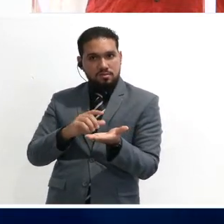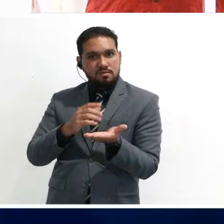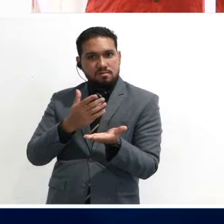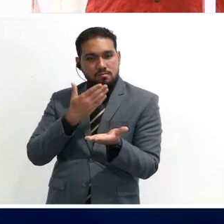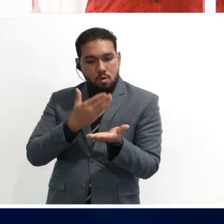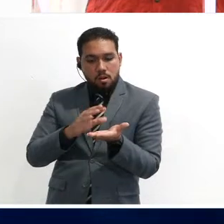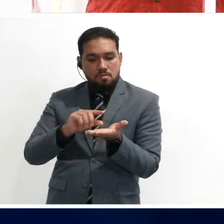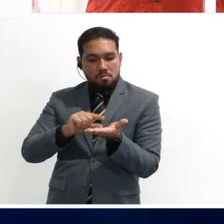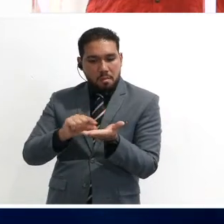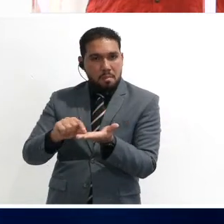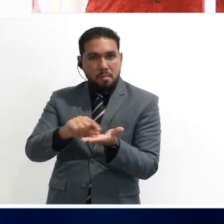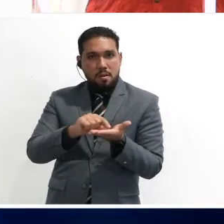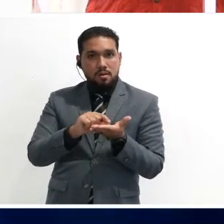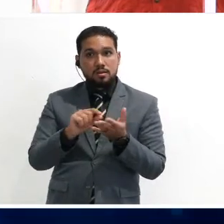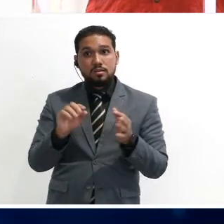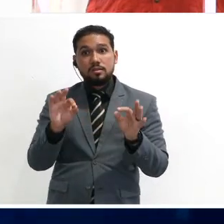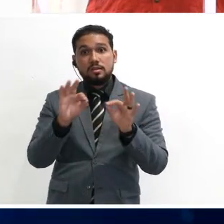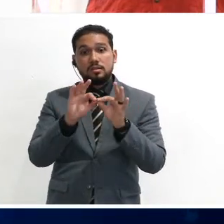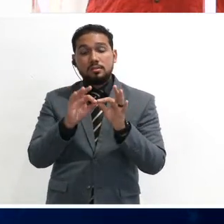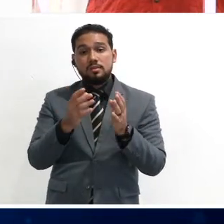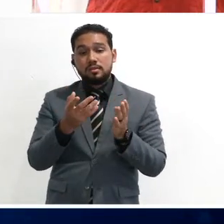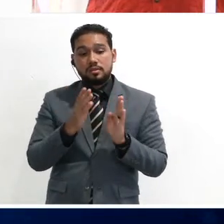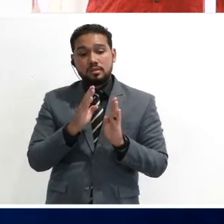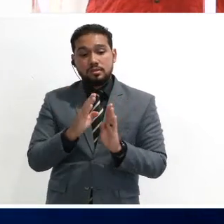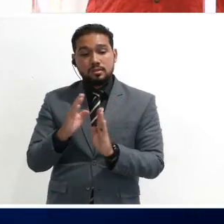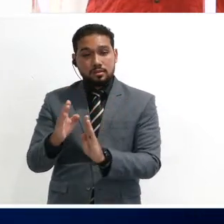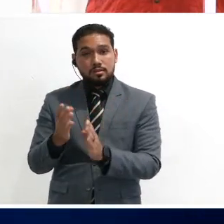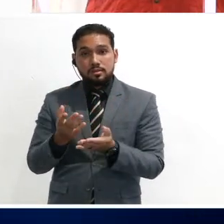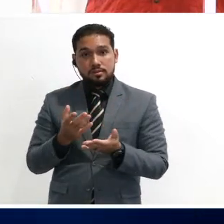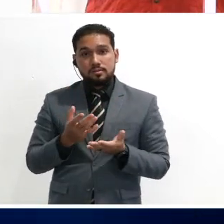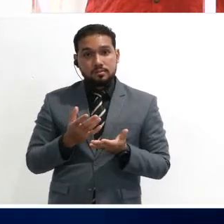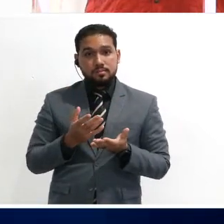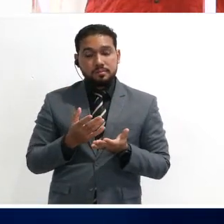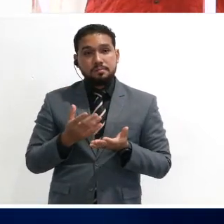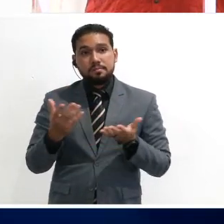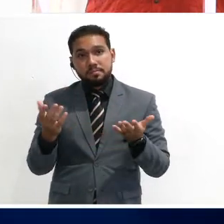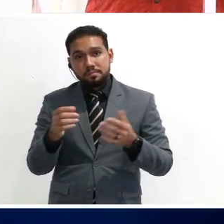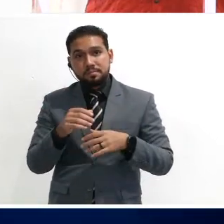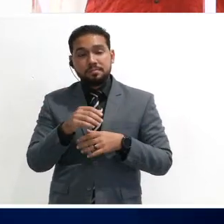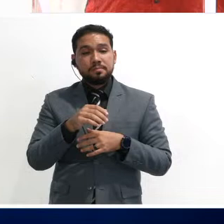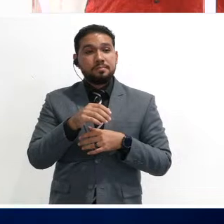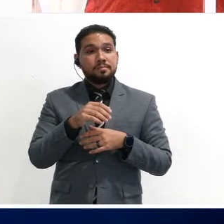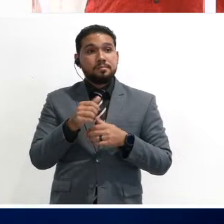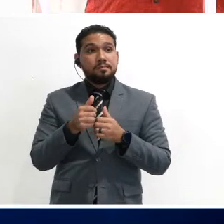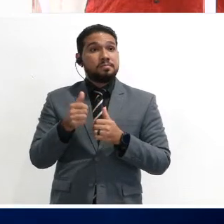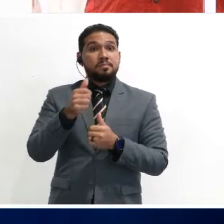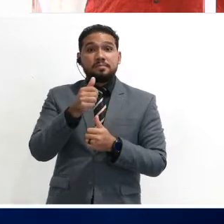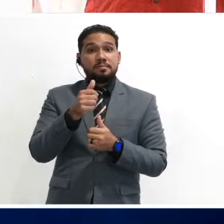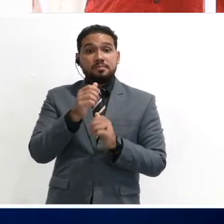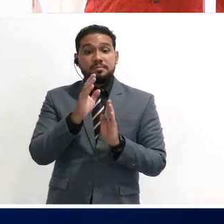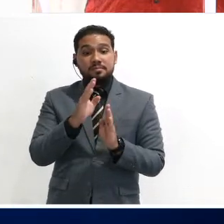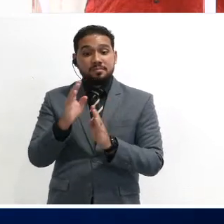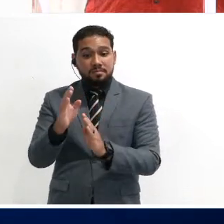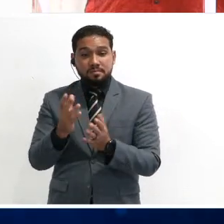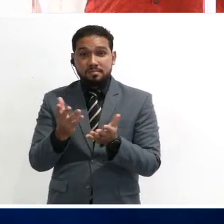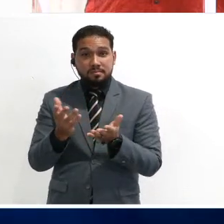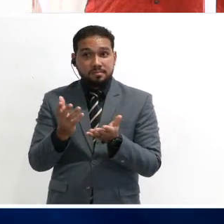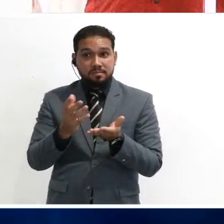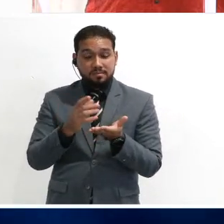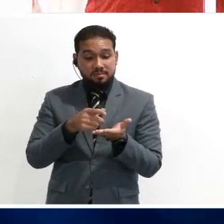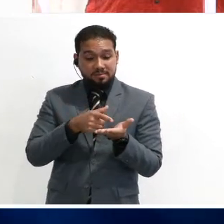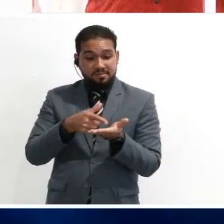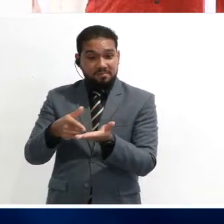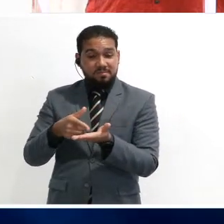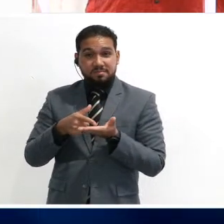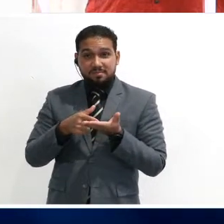And those cracks will start at a region of high stress, and then they propagate across the solder joint until the solder joint